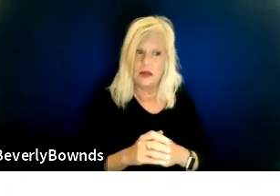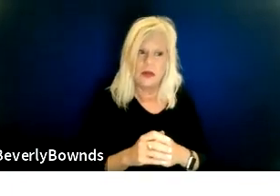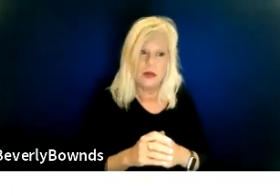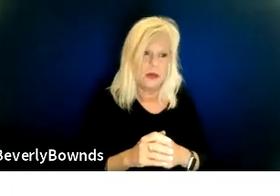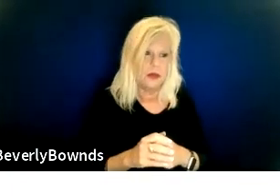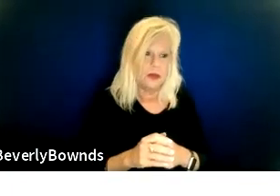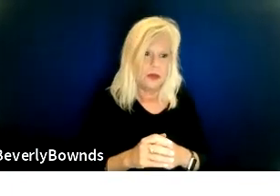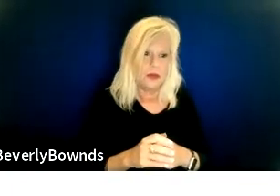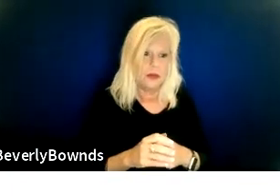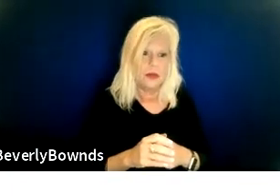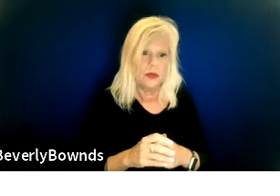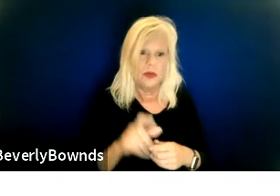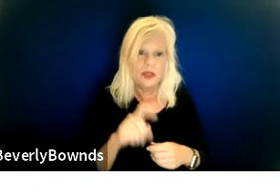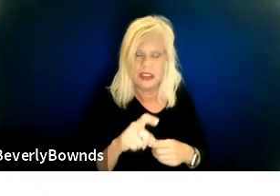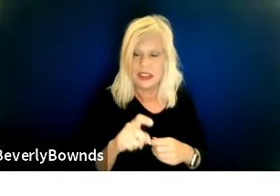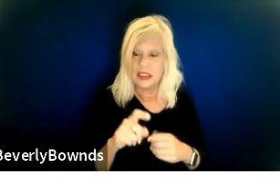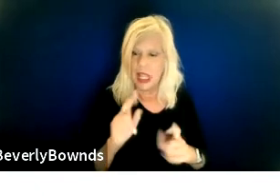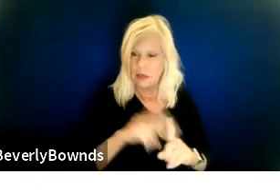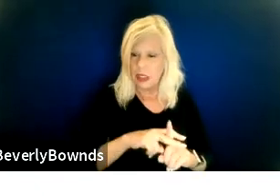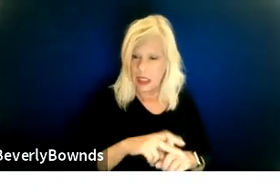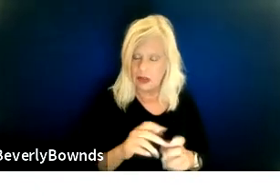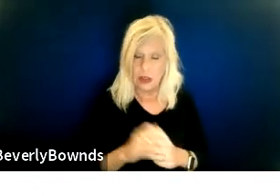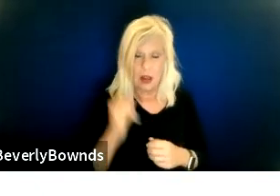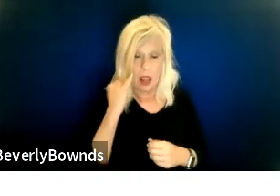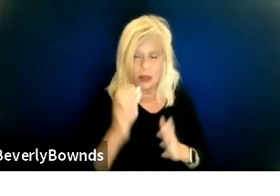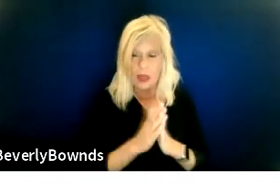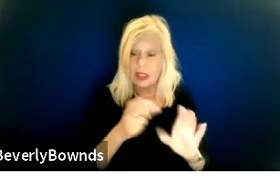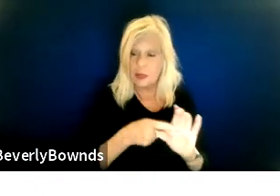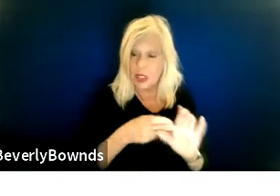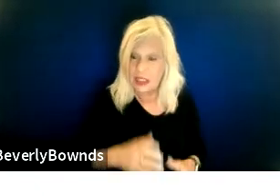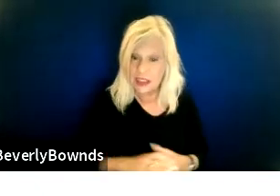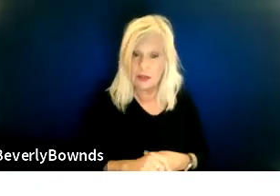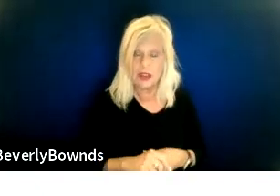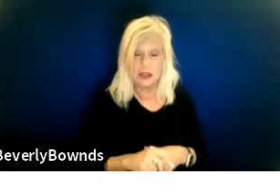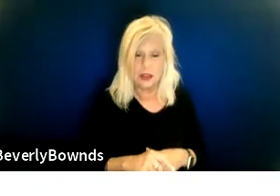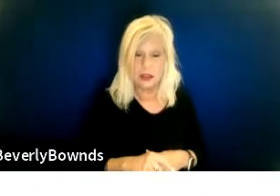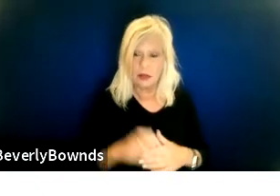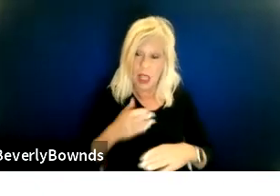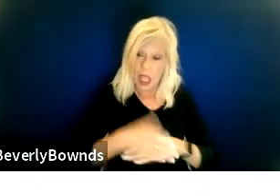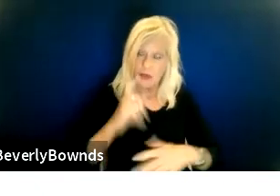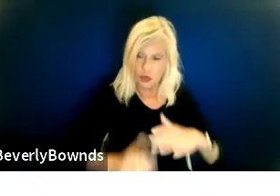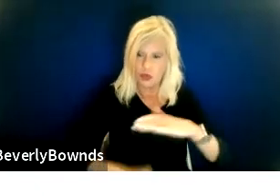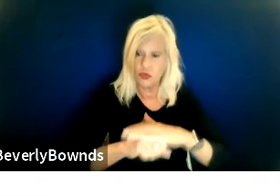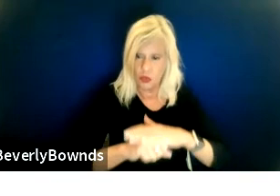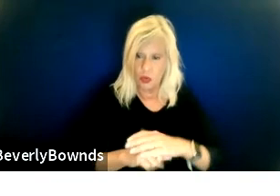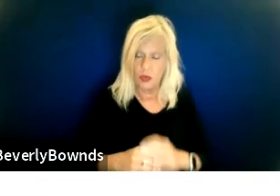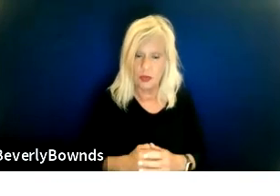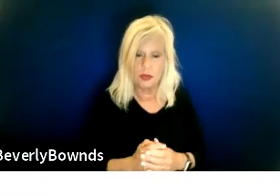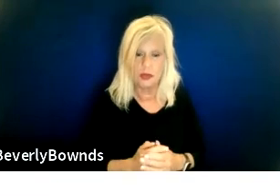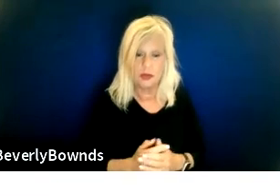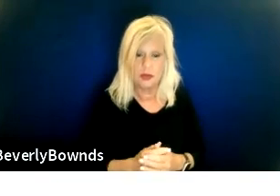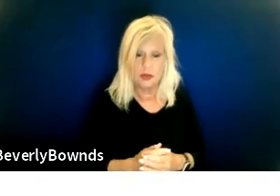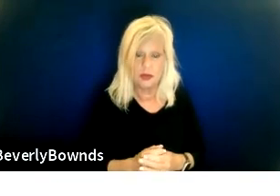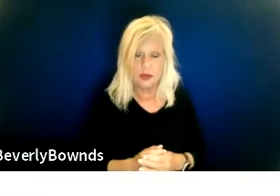And in this case, the idea is that we ask participants post-stroke to basically race